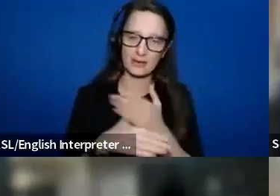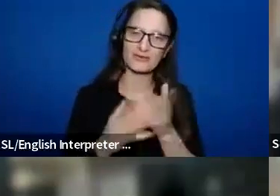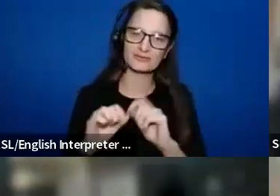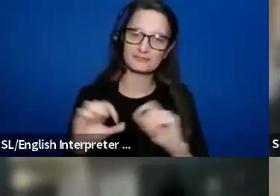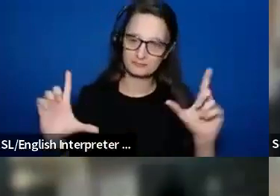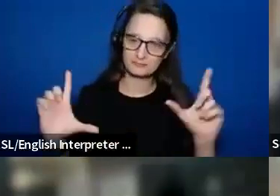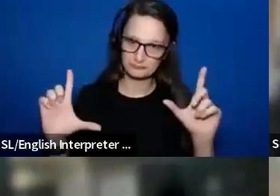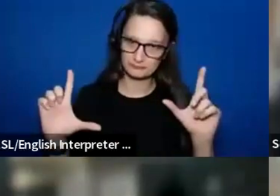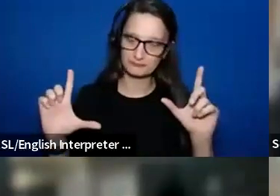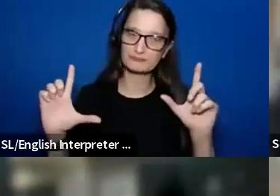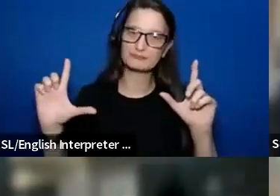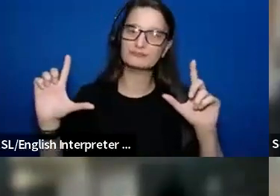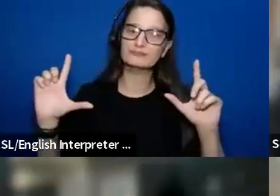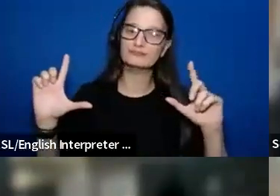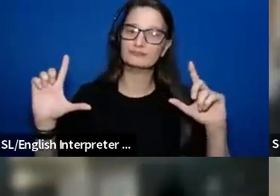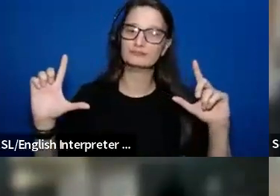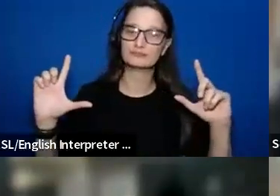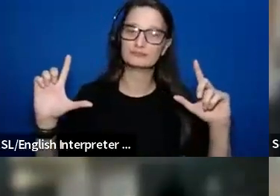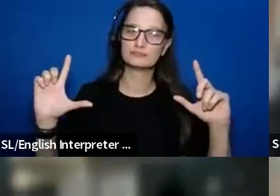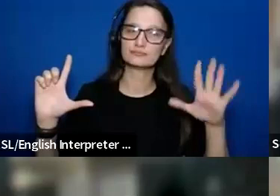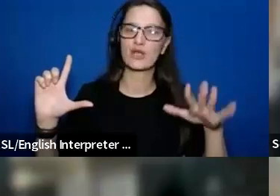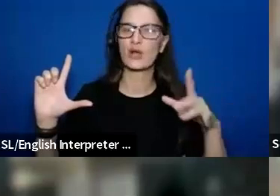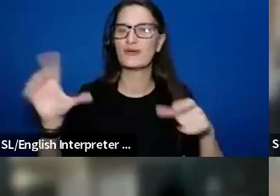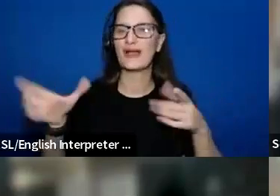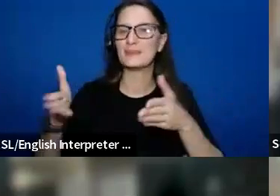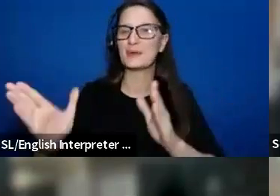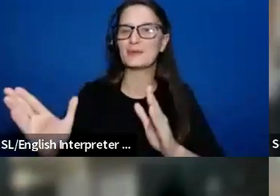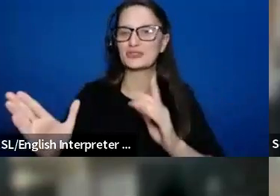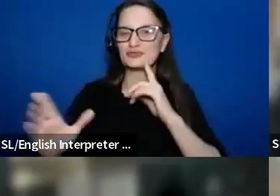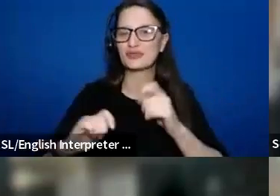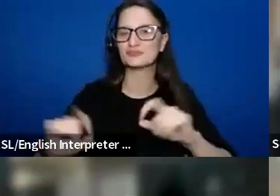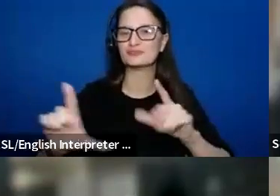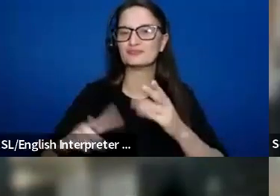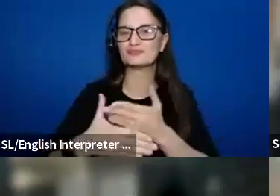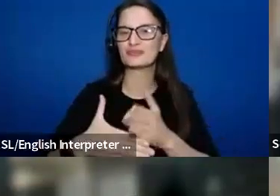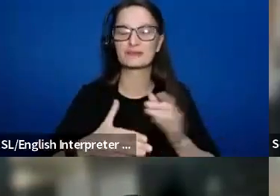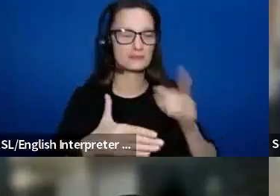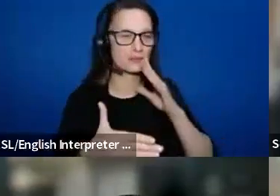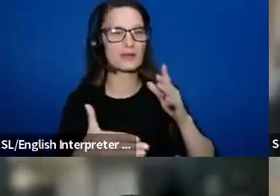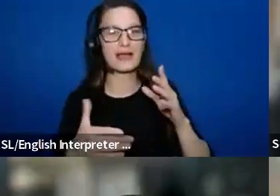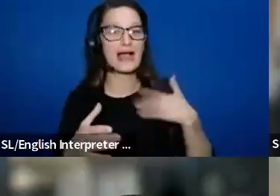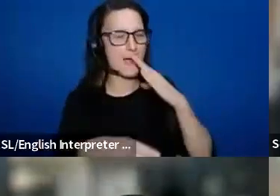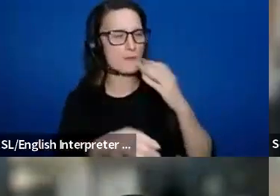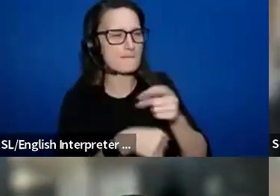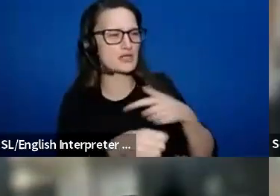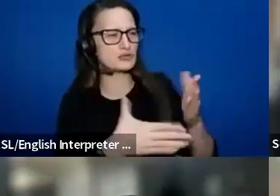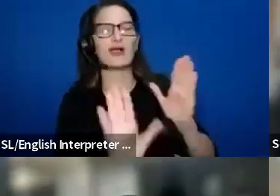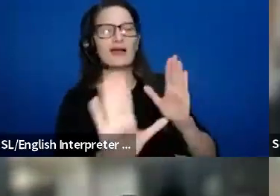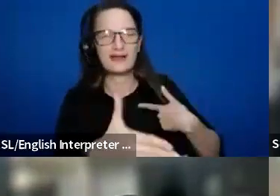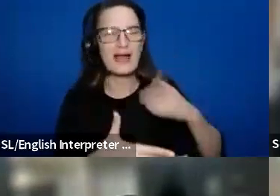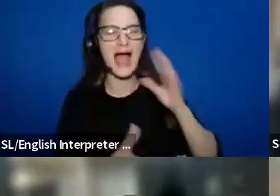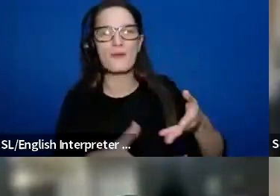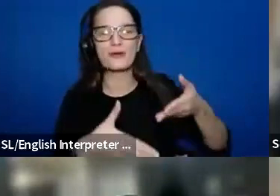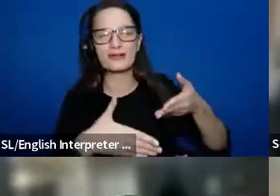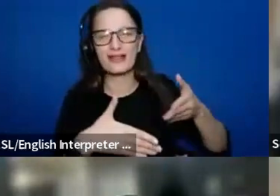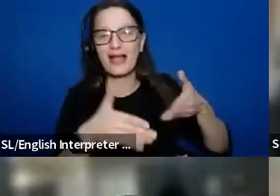with oh, I need permission. Okay, I'm gonna make you share, or I'm gonna have you share your screen, and then let me see if you can get a little bit